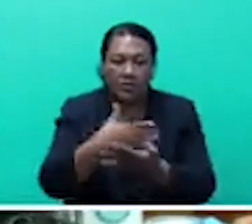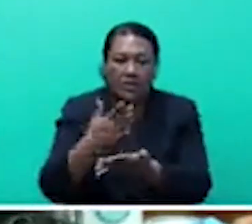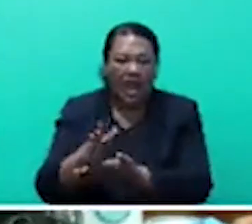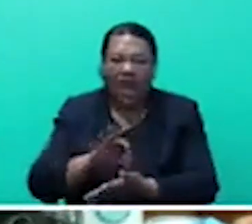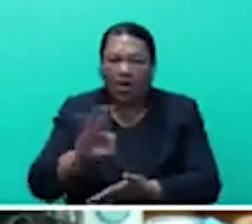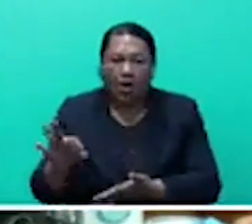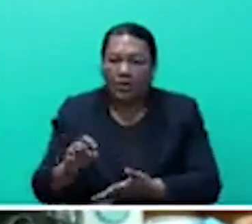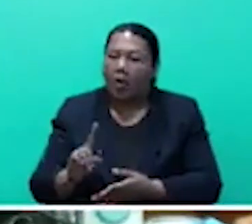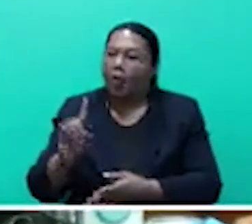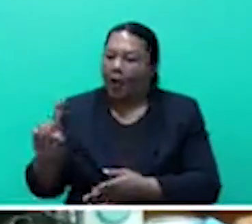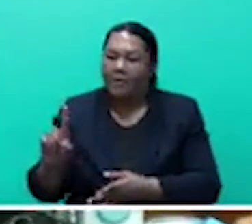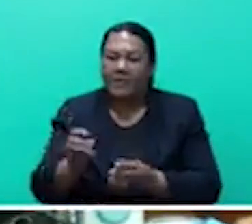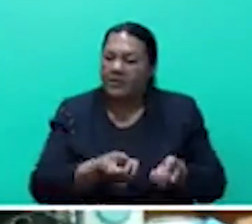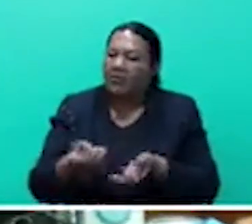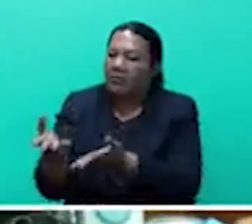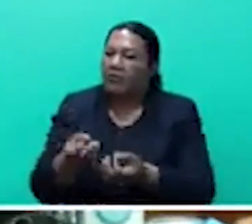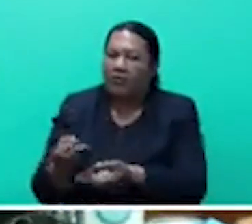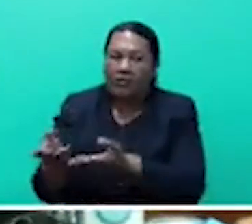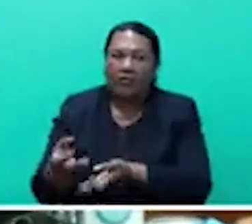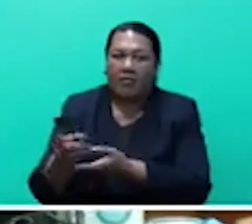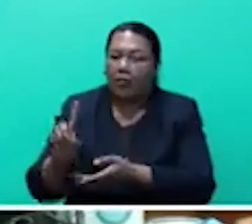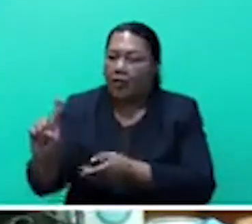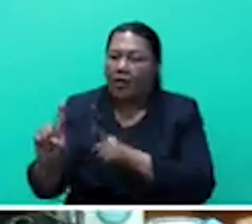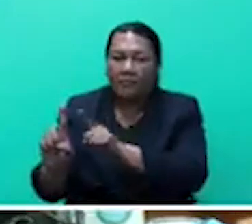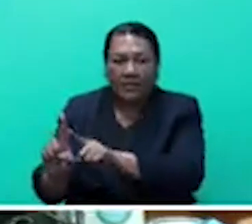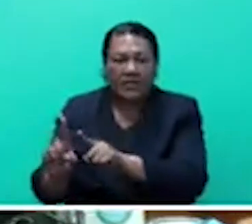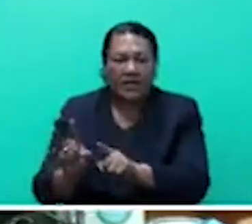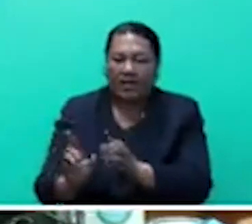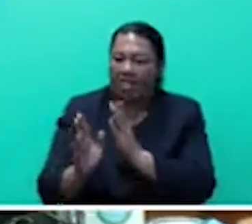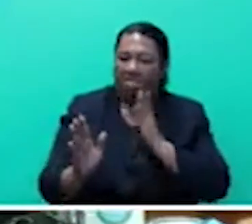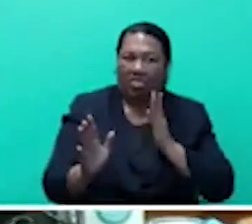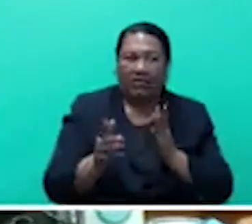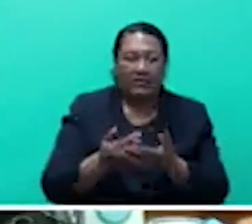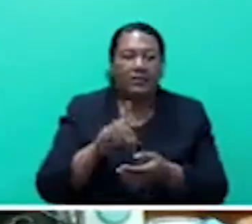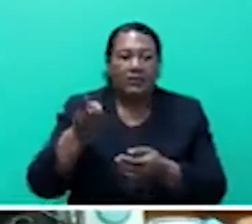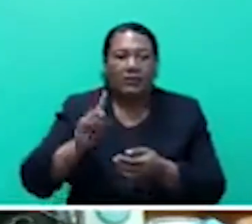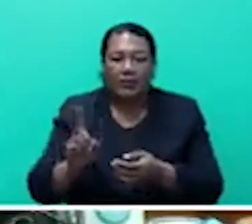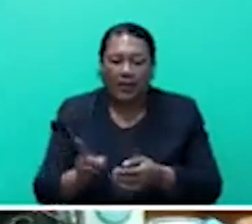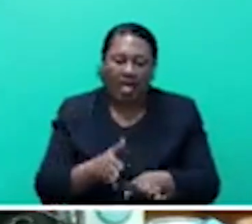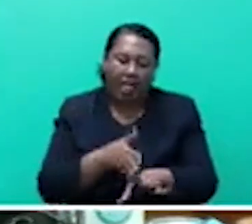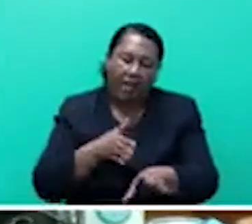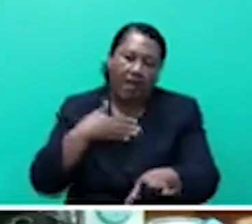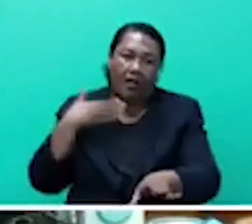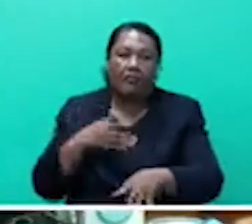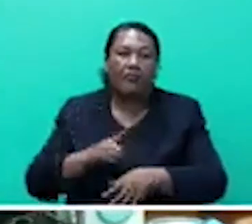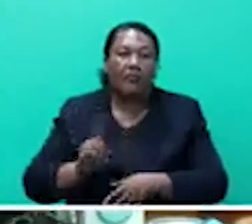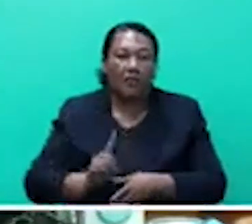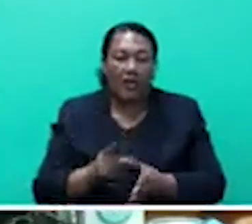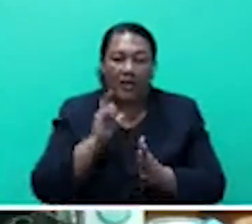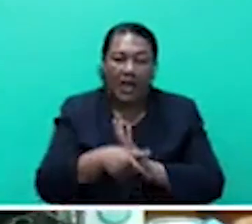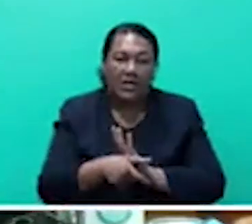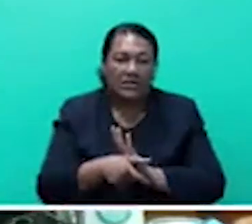legged on because magistrates or specialized courts are taking too long to deal with one or two